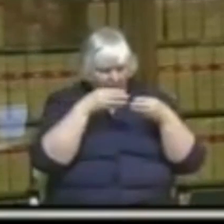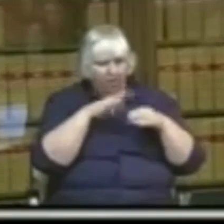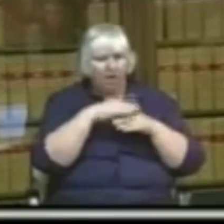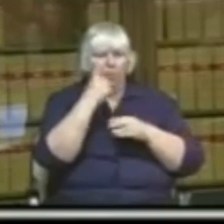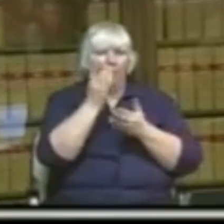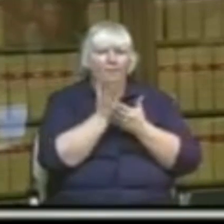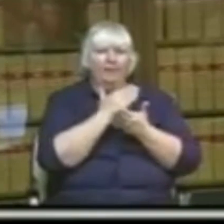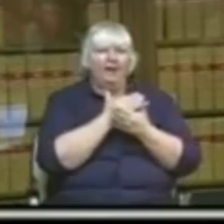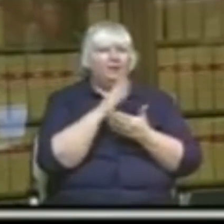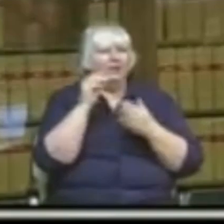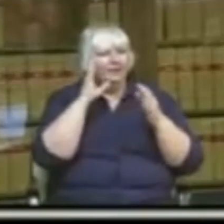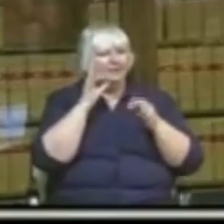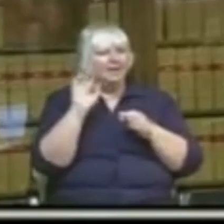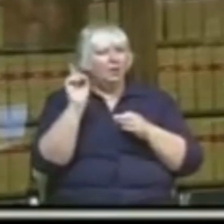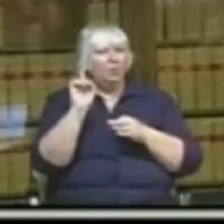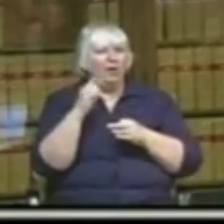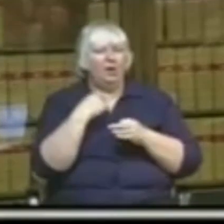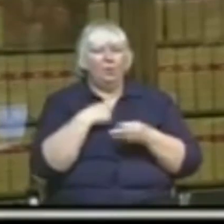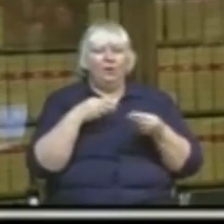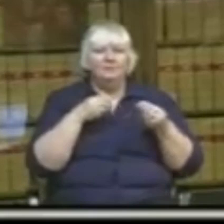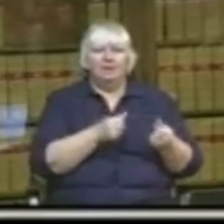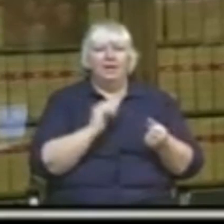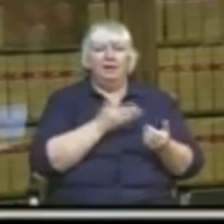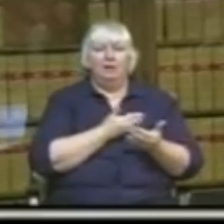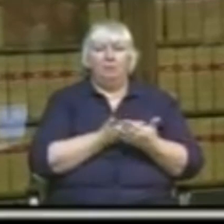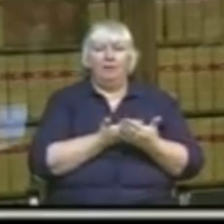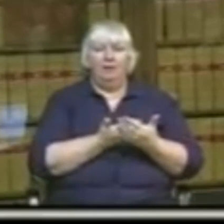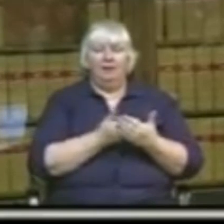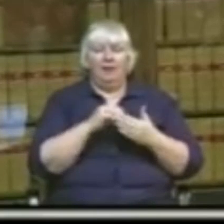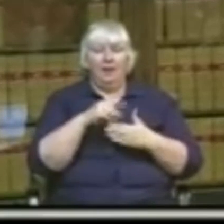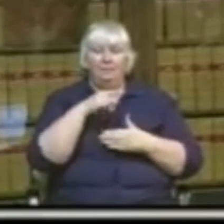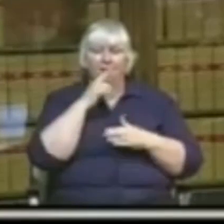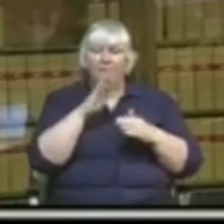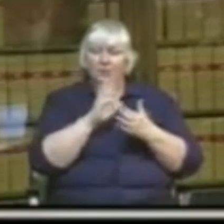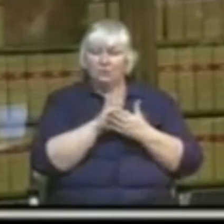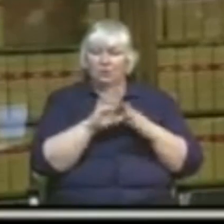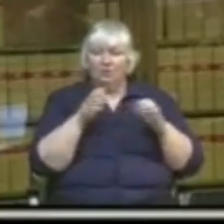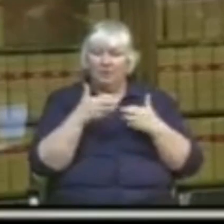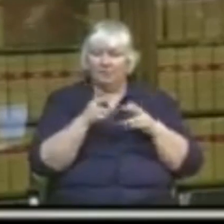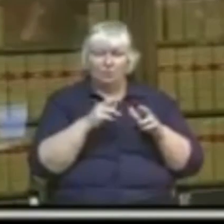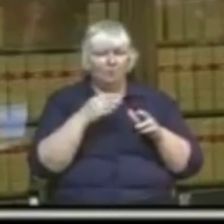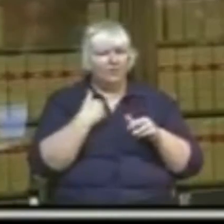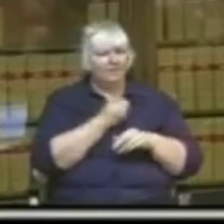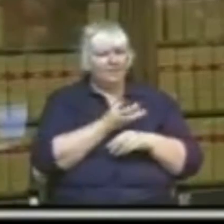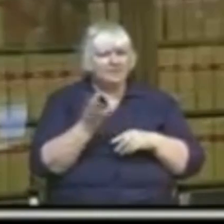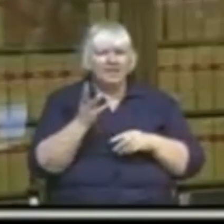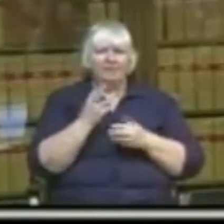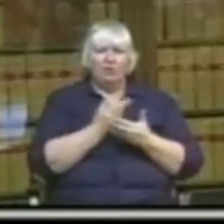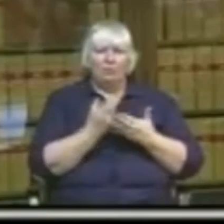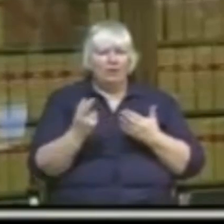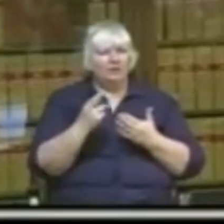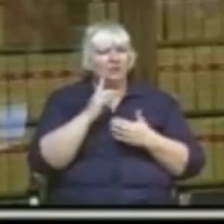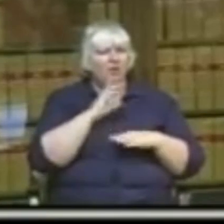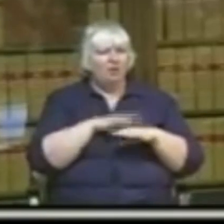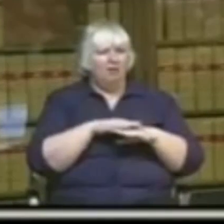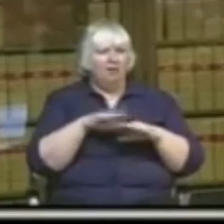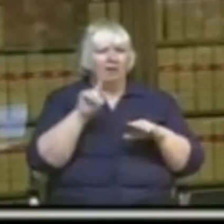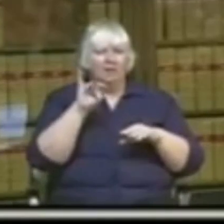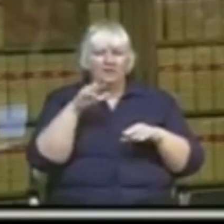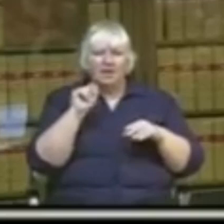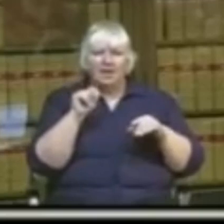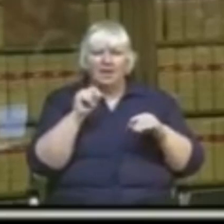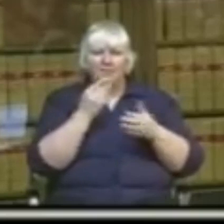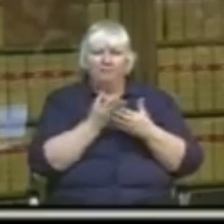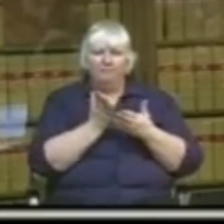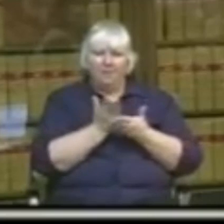the one where we decide where to spend our limited dollars. In a public school classroom, there are several resources that are also on a tight budget.